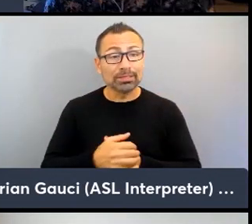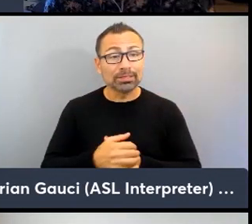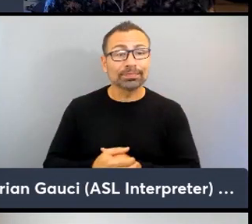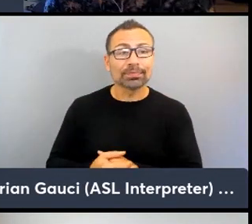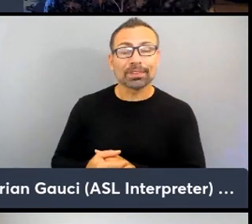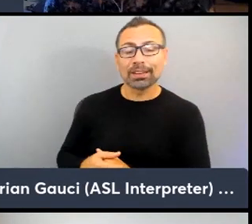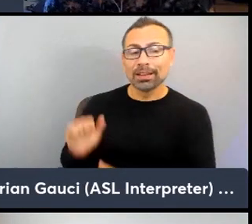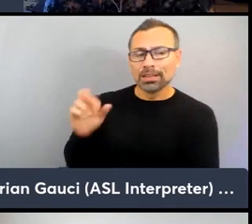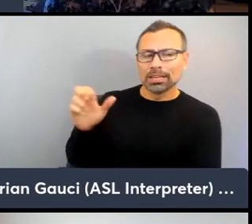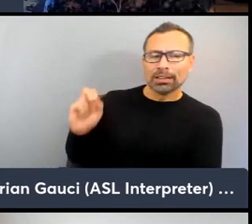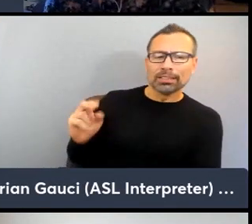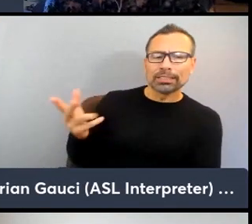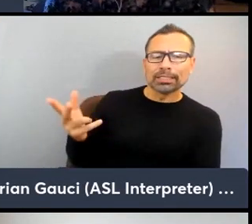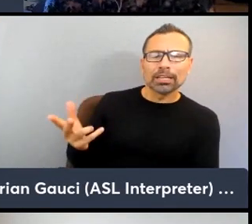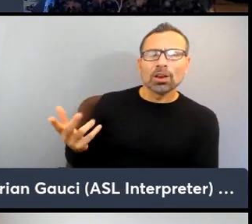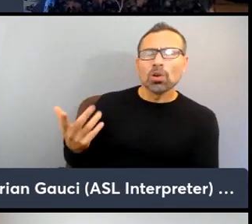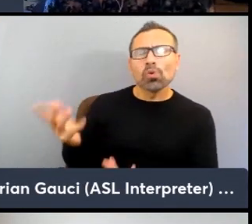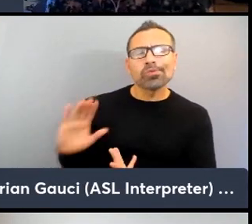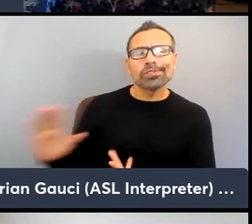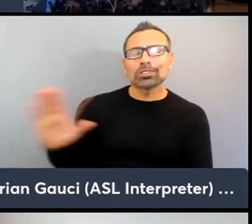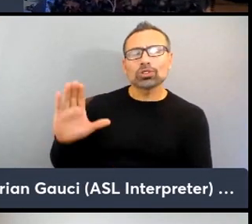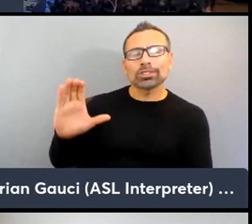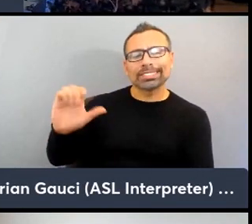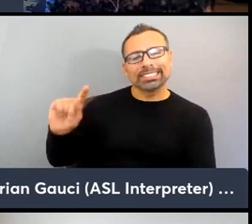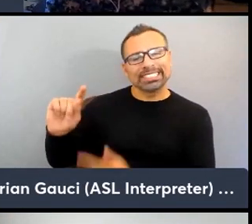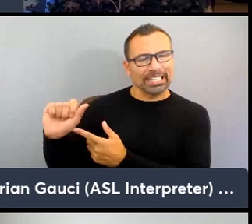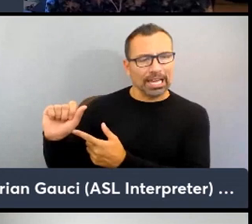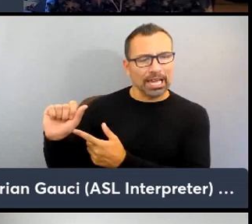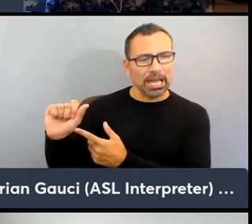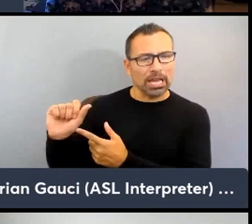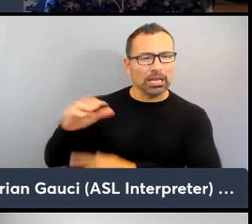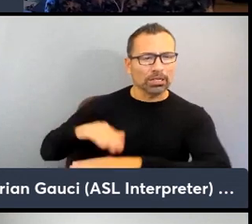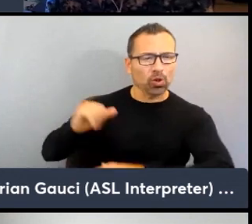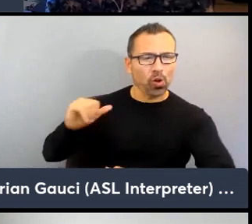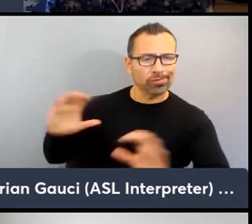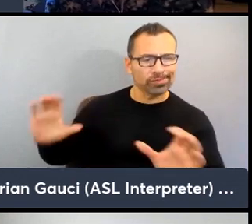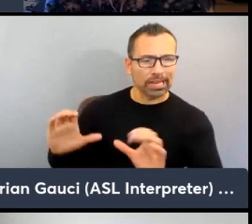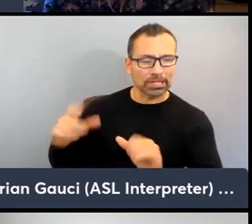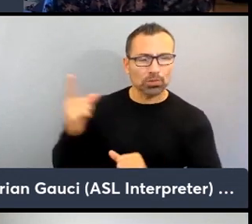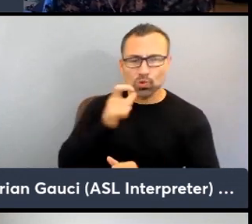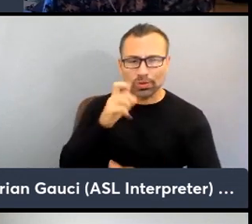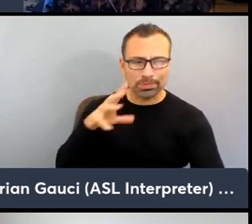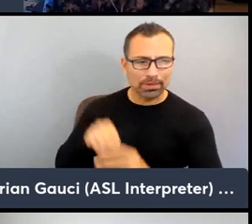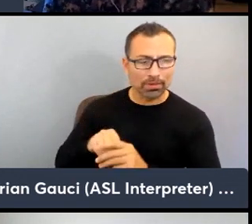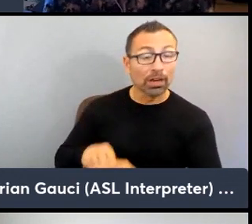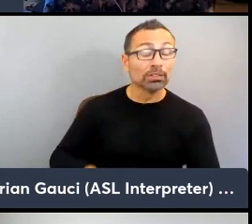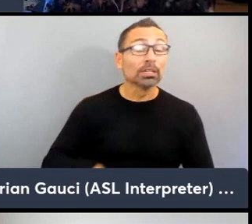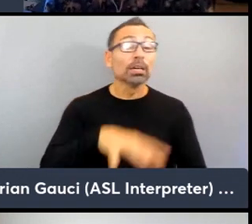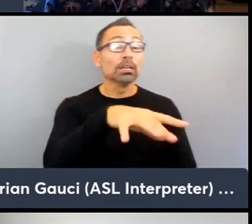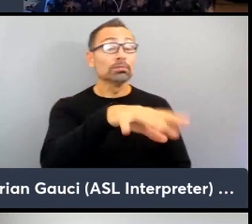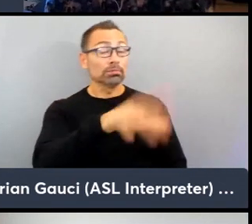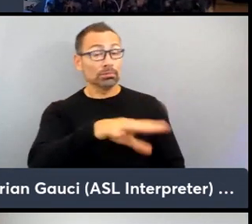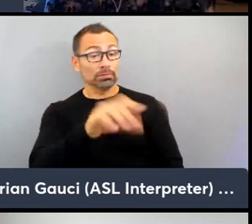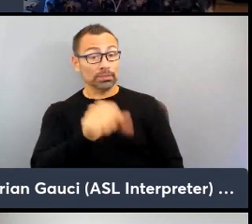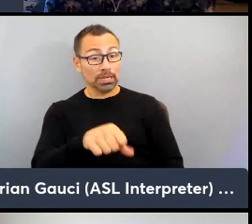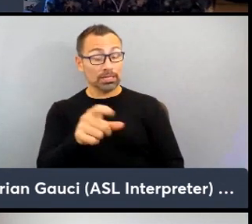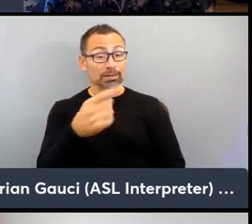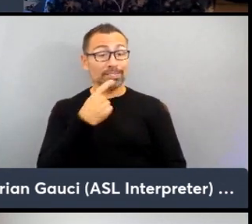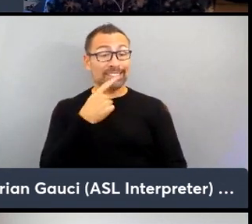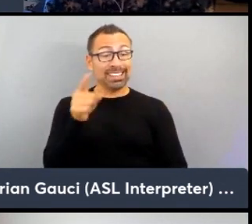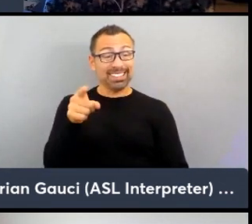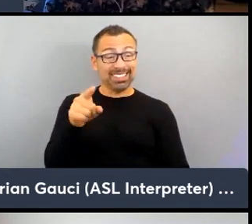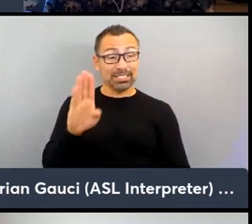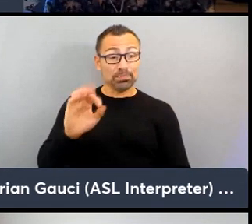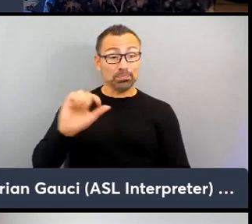with this? Yeah, I mean, if you're really interested in this feature, I would definitely check out this blog. Everything I just showed you, actually, this